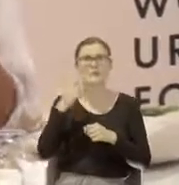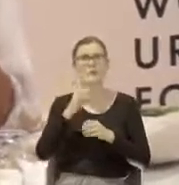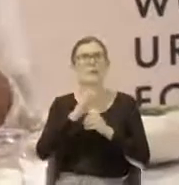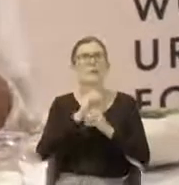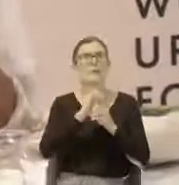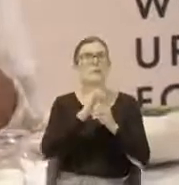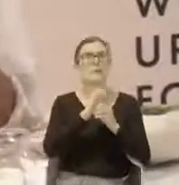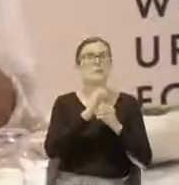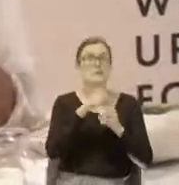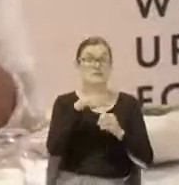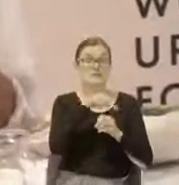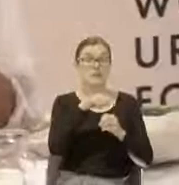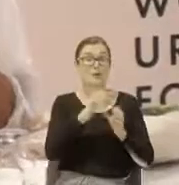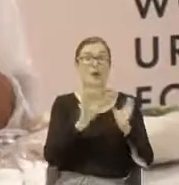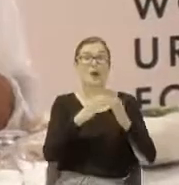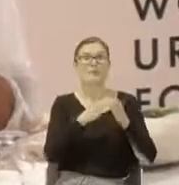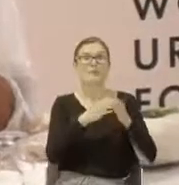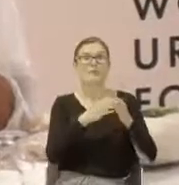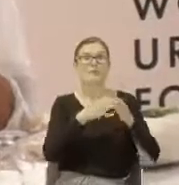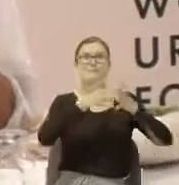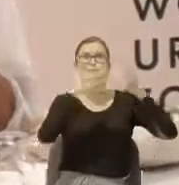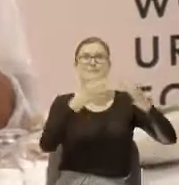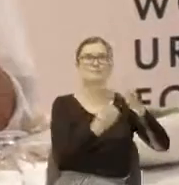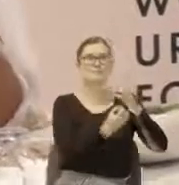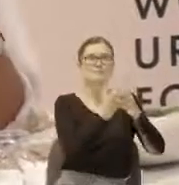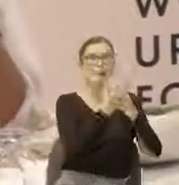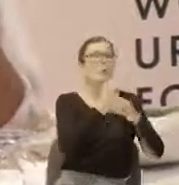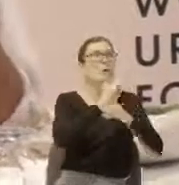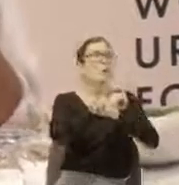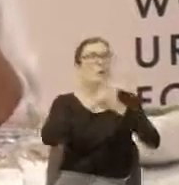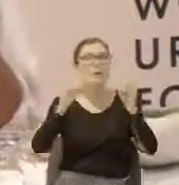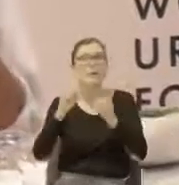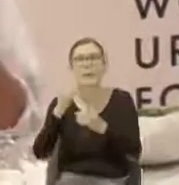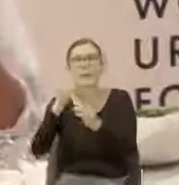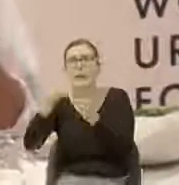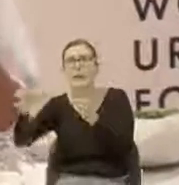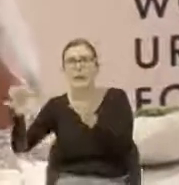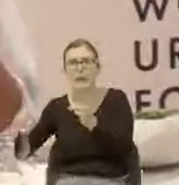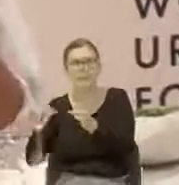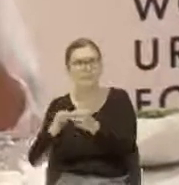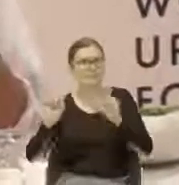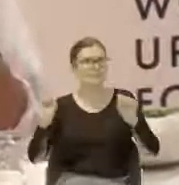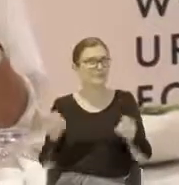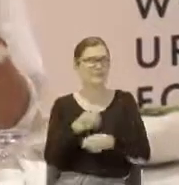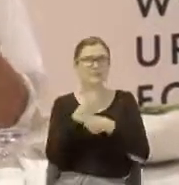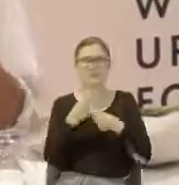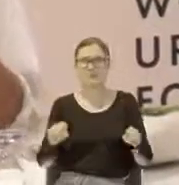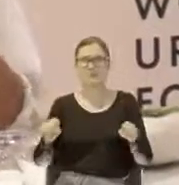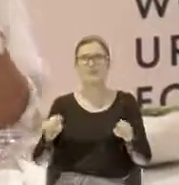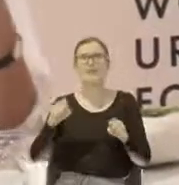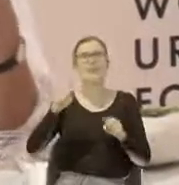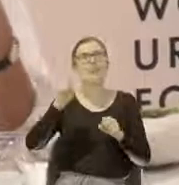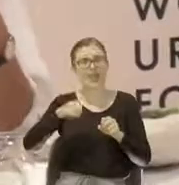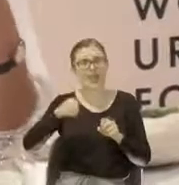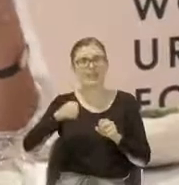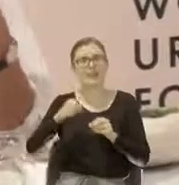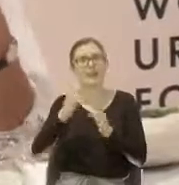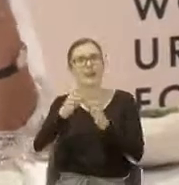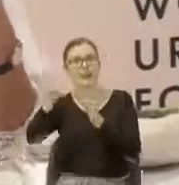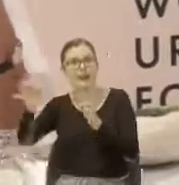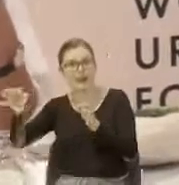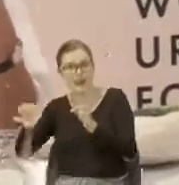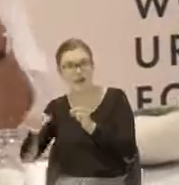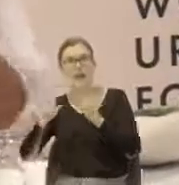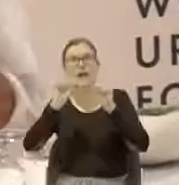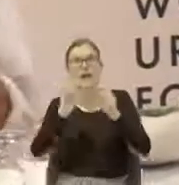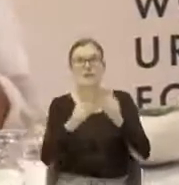to these creative terms that the President had set forth. This has led more space for the Secretary General to operate. So he's not establishing the